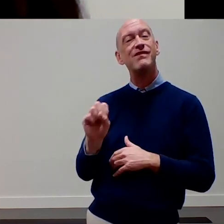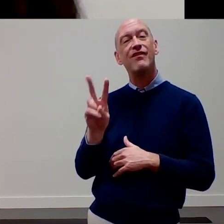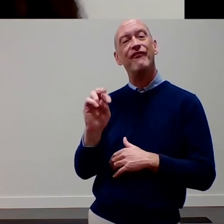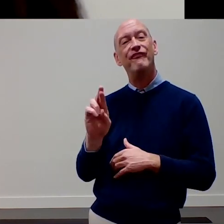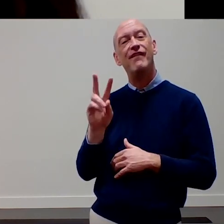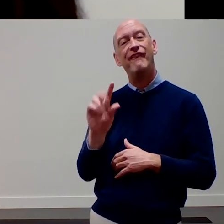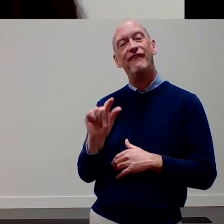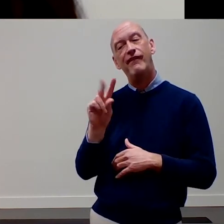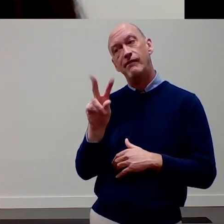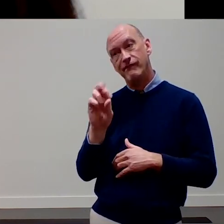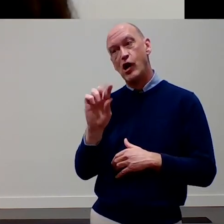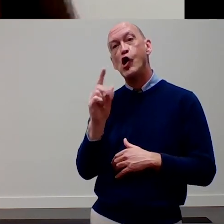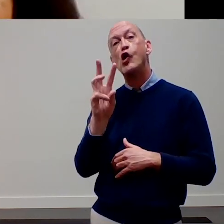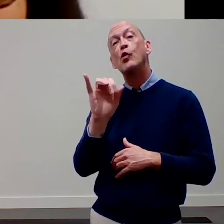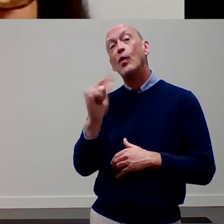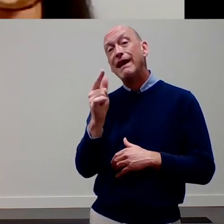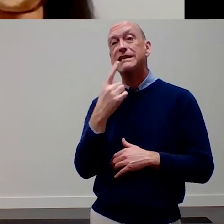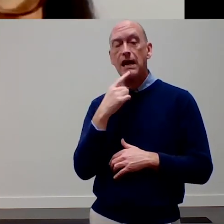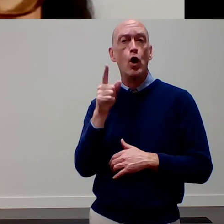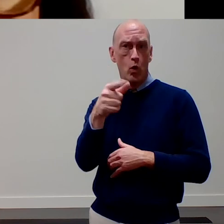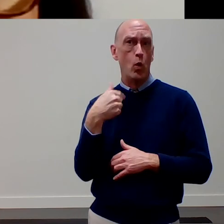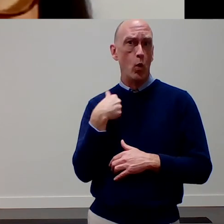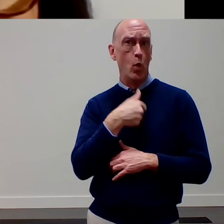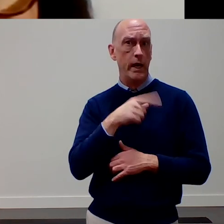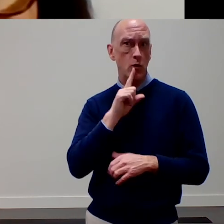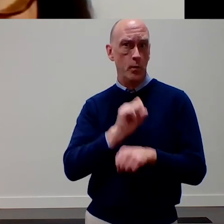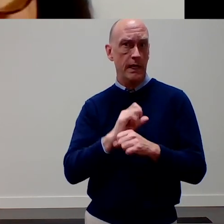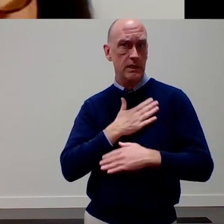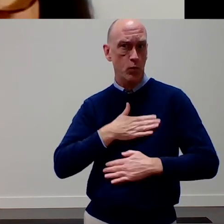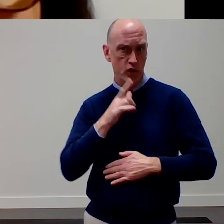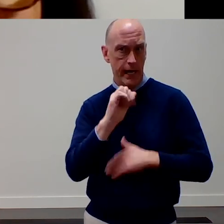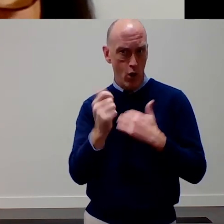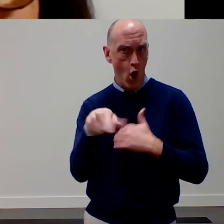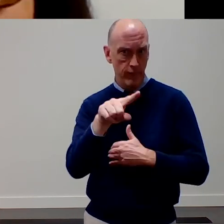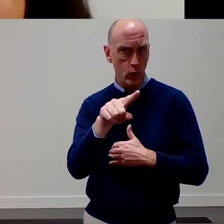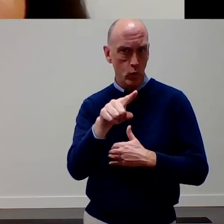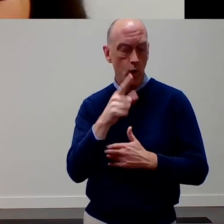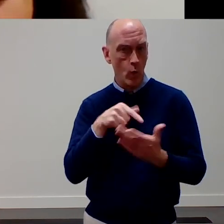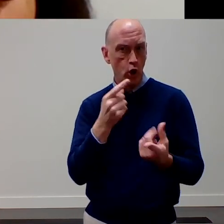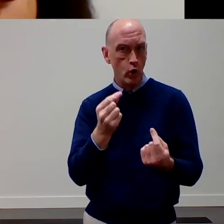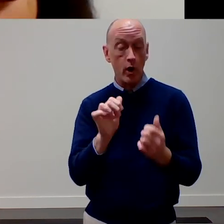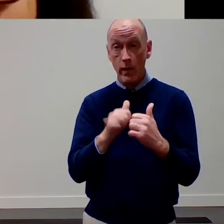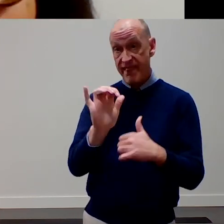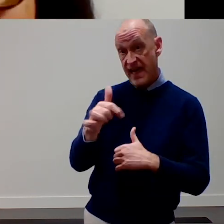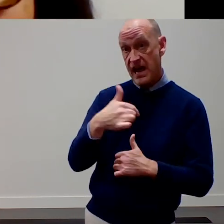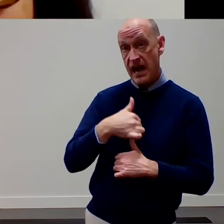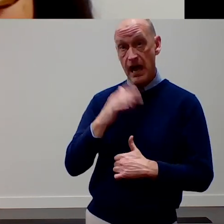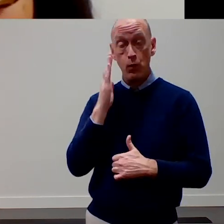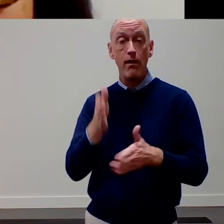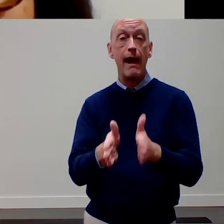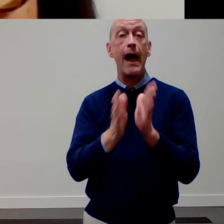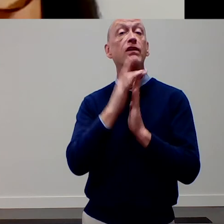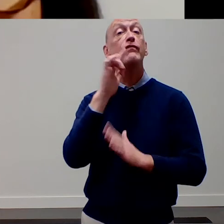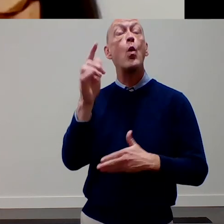staff. We did, the report card group that I've been a part of did talk with Mr. Blake Springetti. He works in